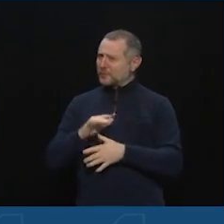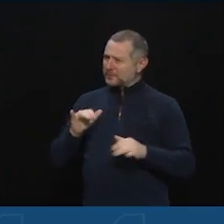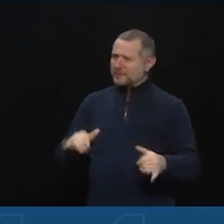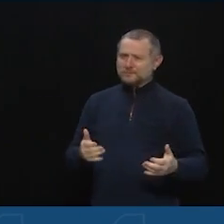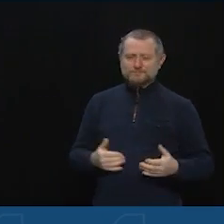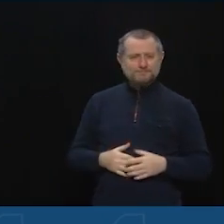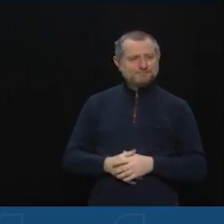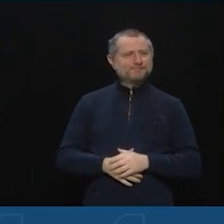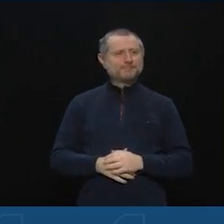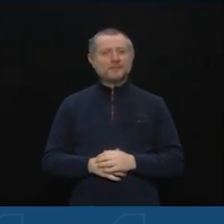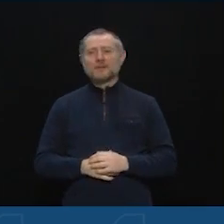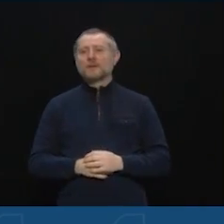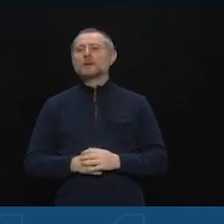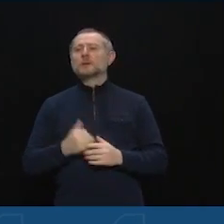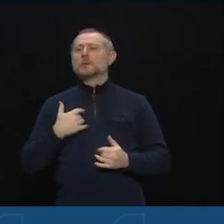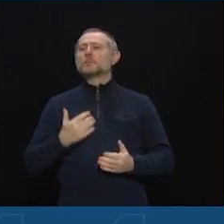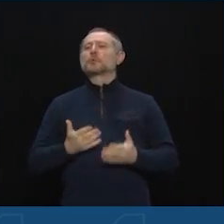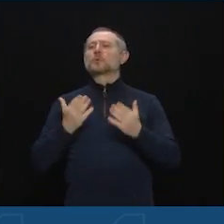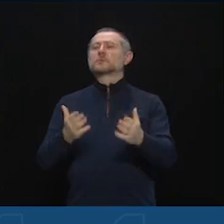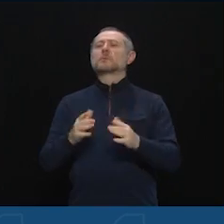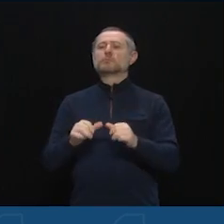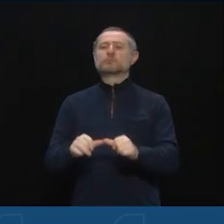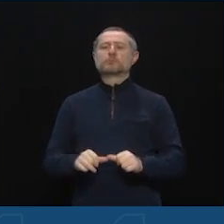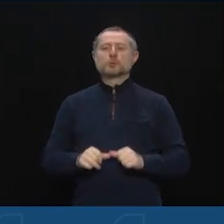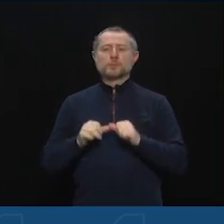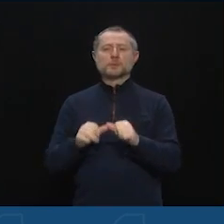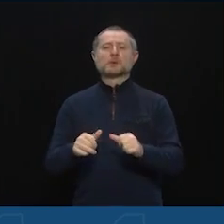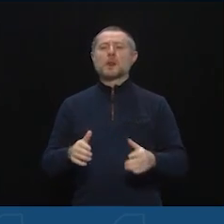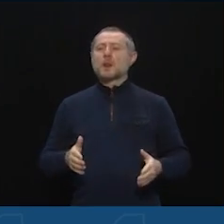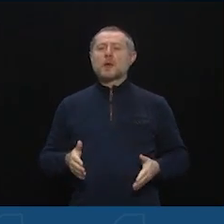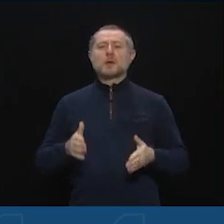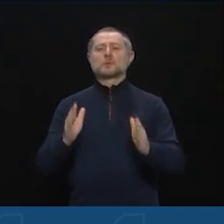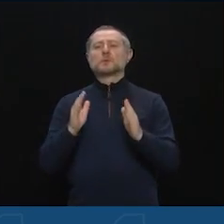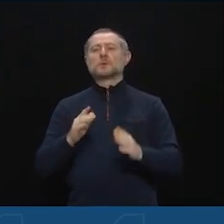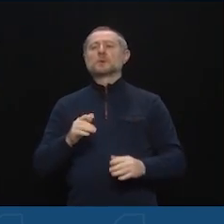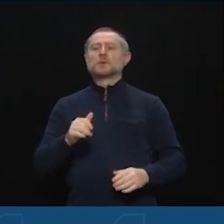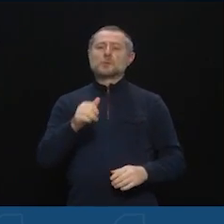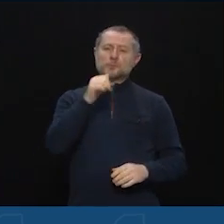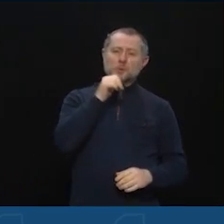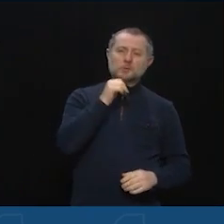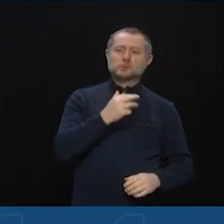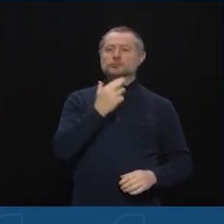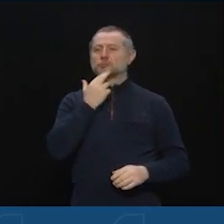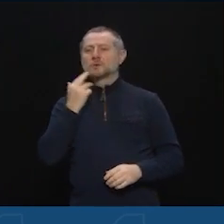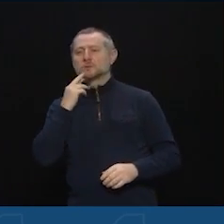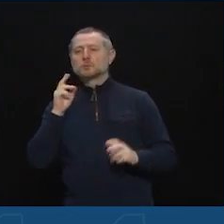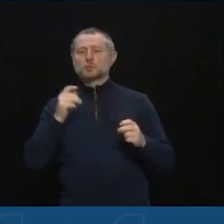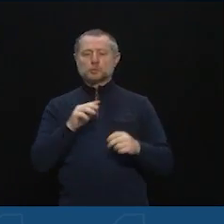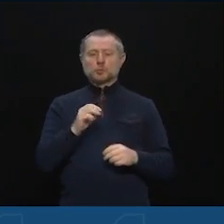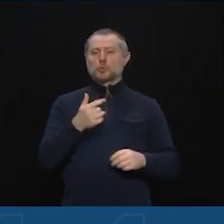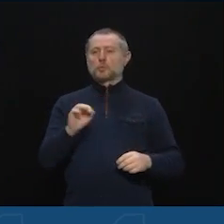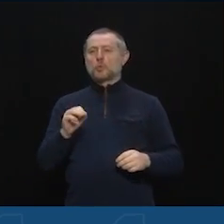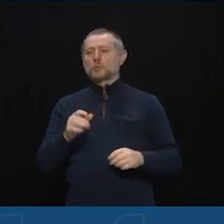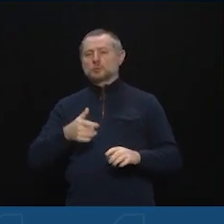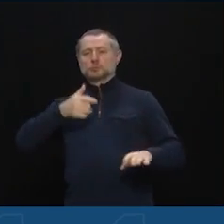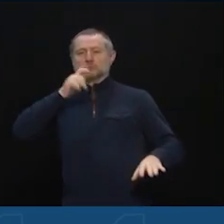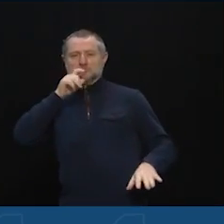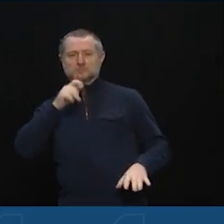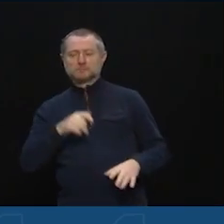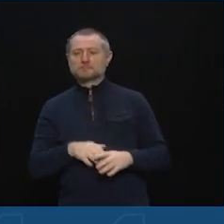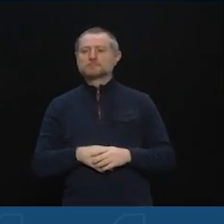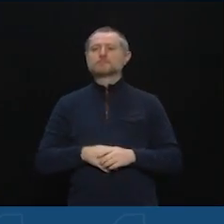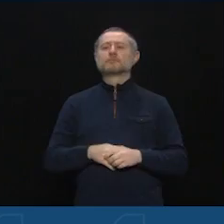So we are proposing to permanently allow bars and restaurants to sell to-go drinks. The regulations, and we want a lot of commentary